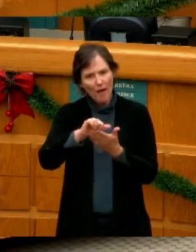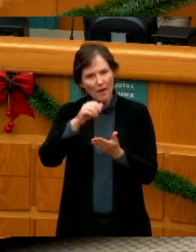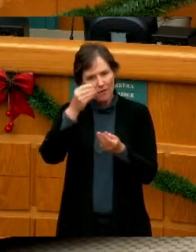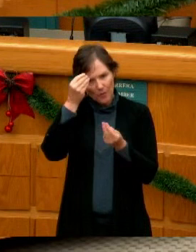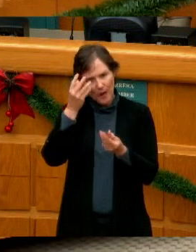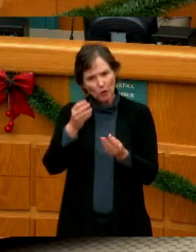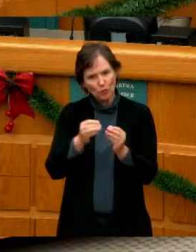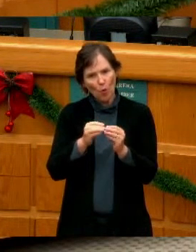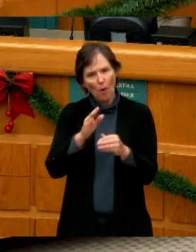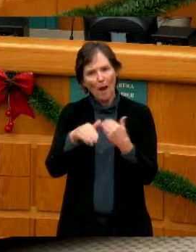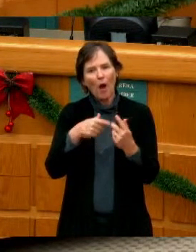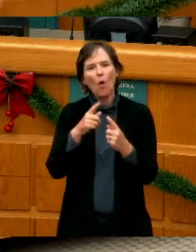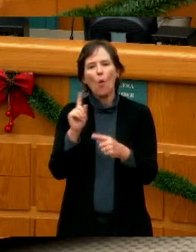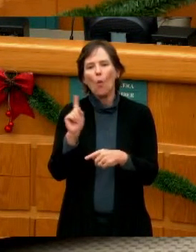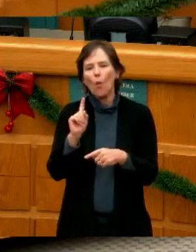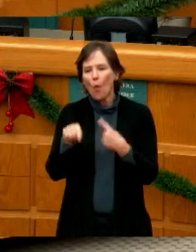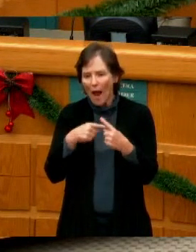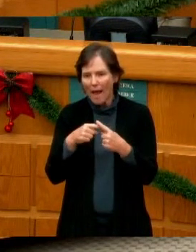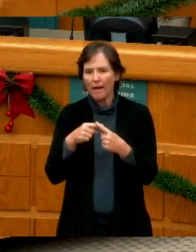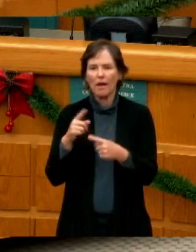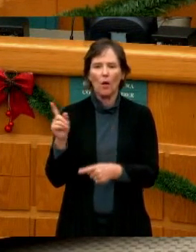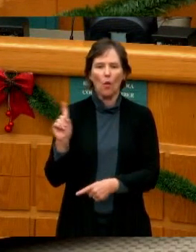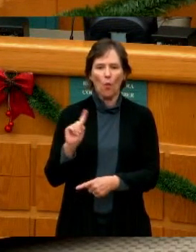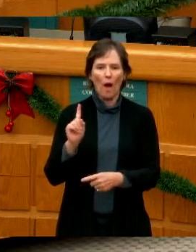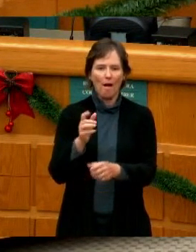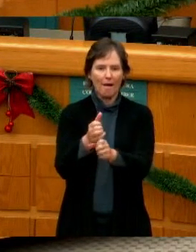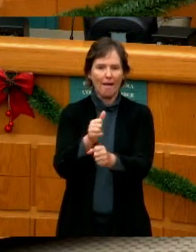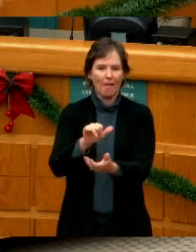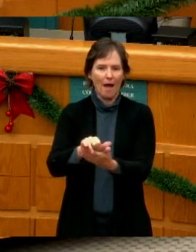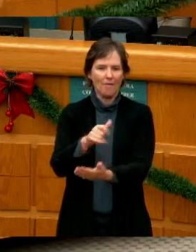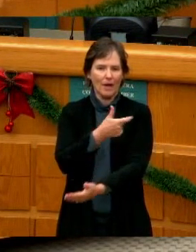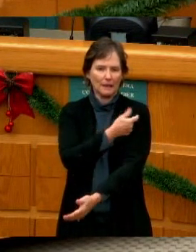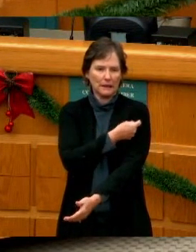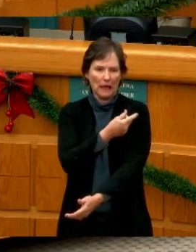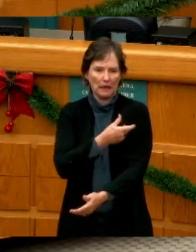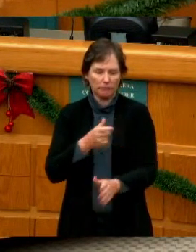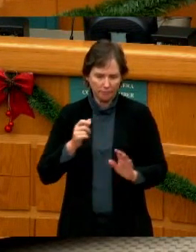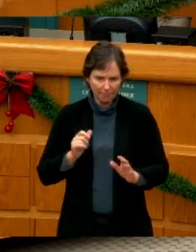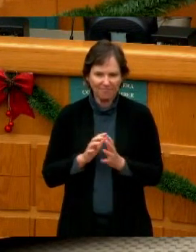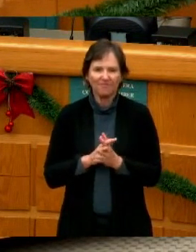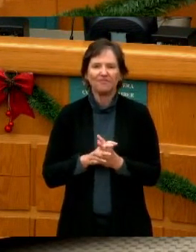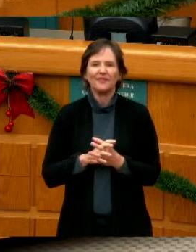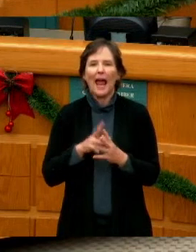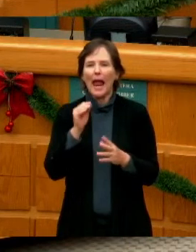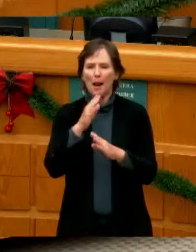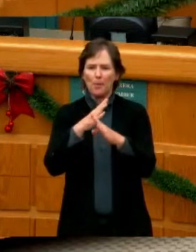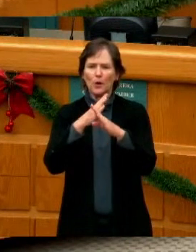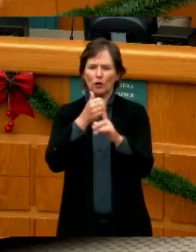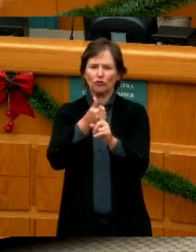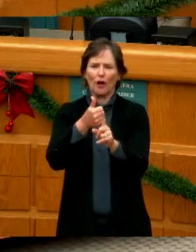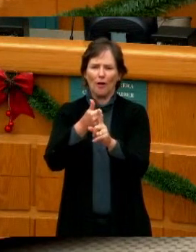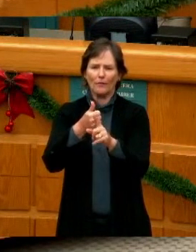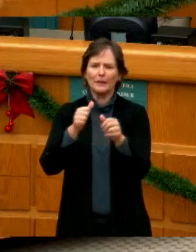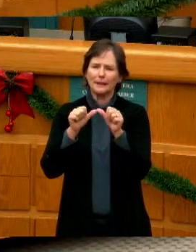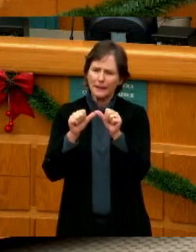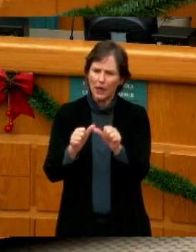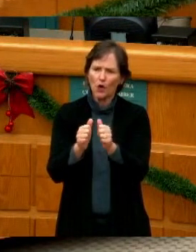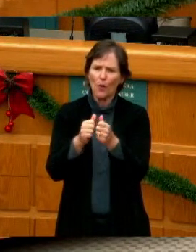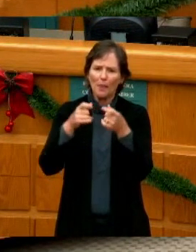diligence in taking care of yourself and your family. It really will pay off in the long run. So at this